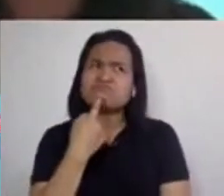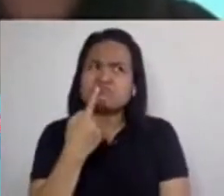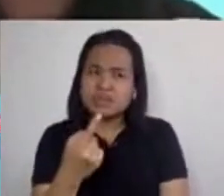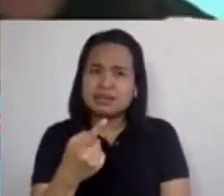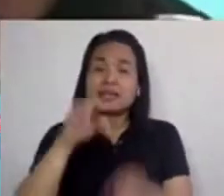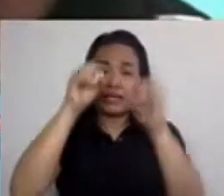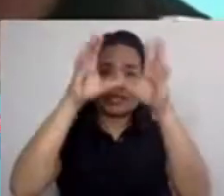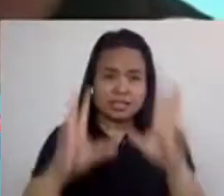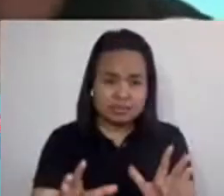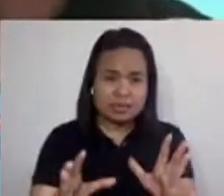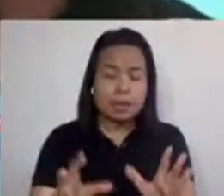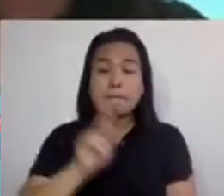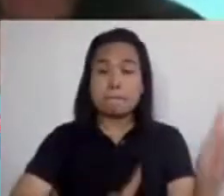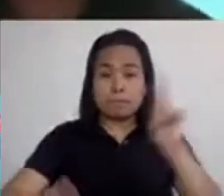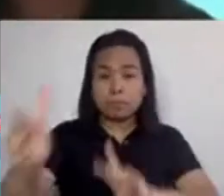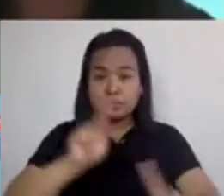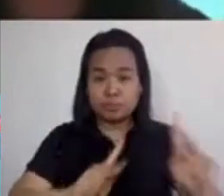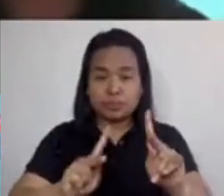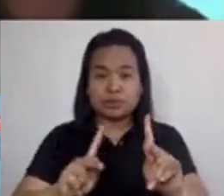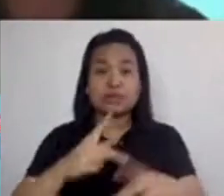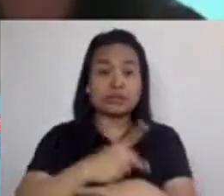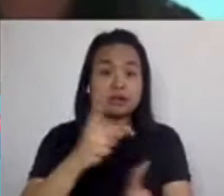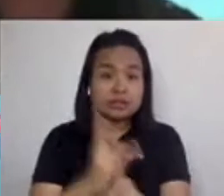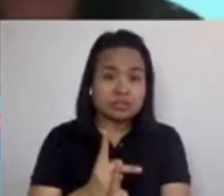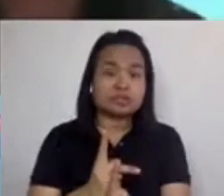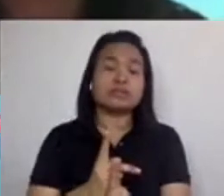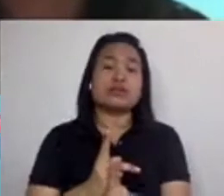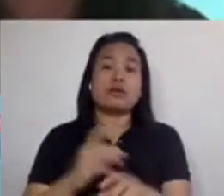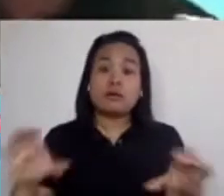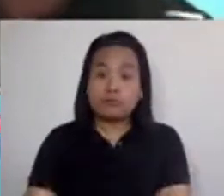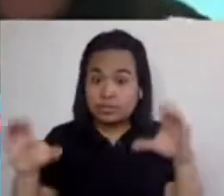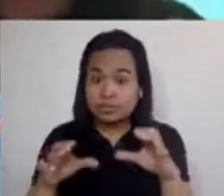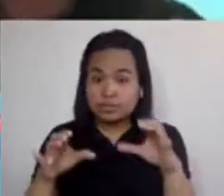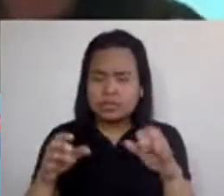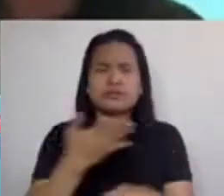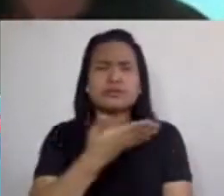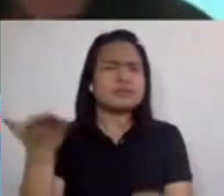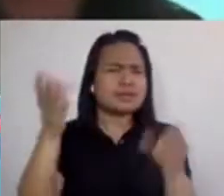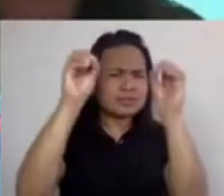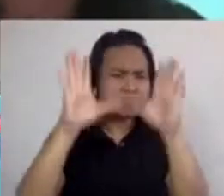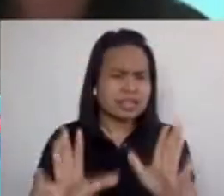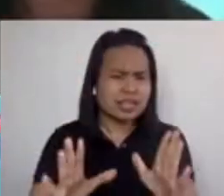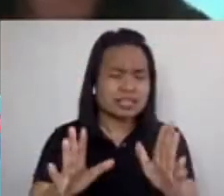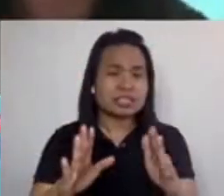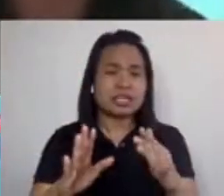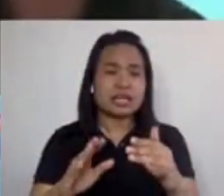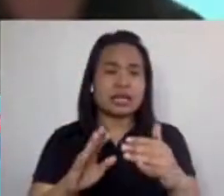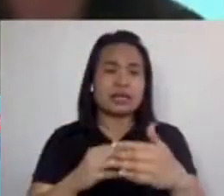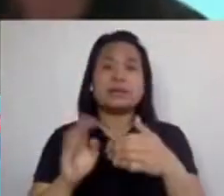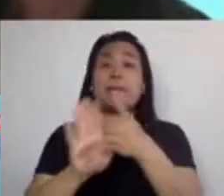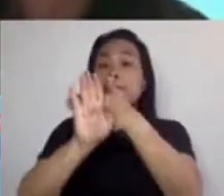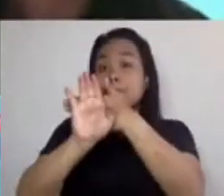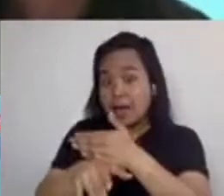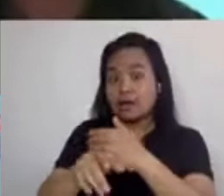a post-production functions, these are our teachers that are behind the camera, who are behind the scenes. So they may